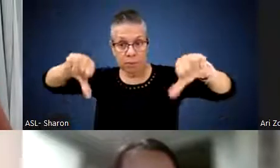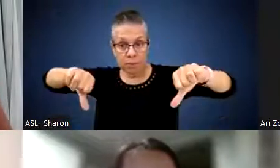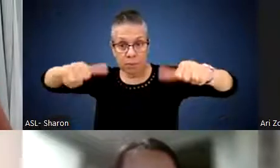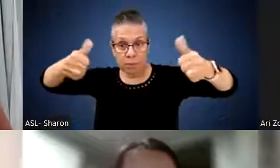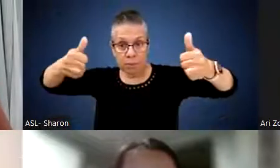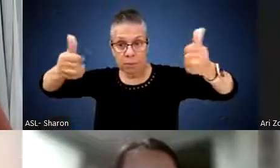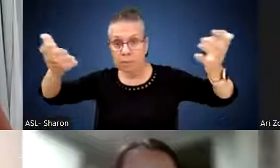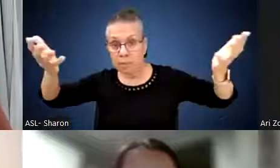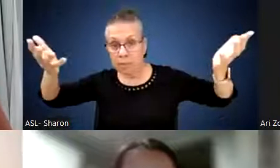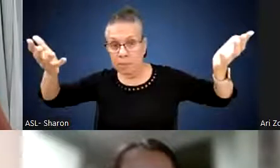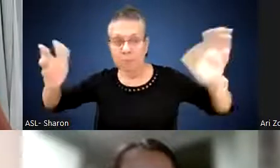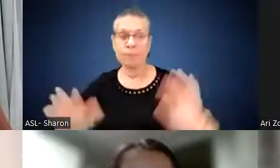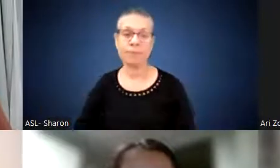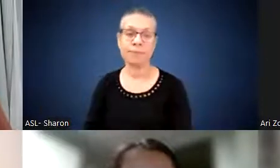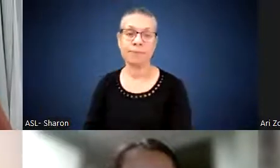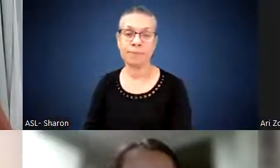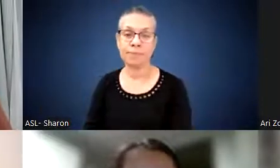Unless folks have, okay.